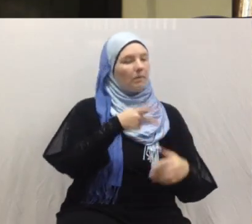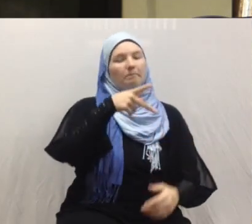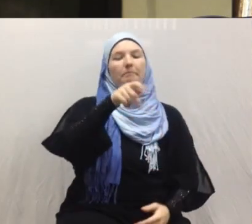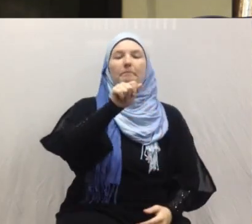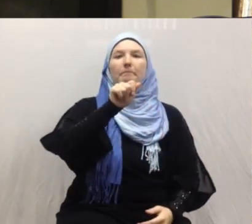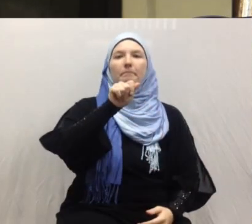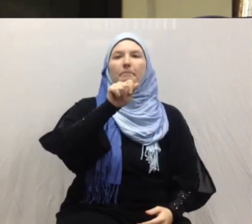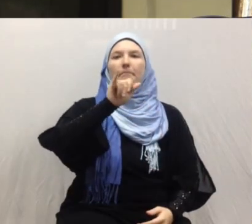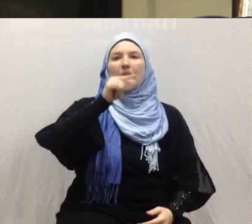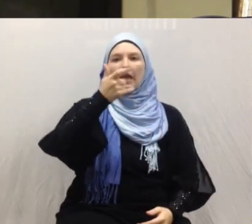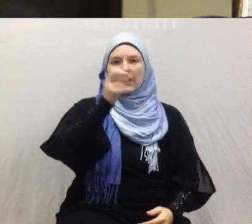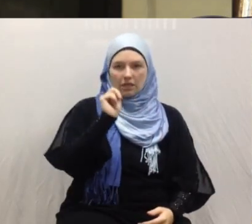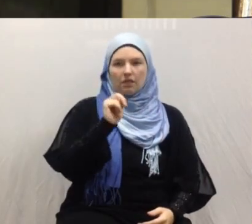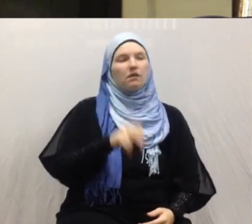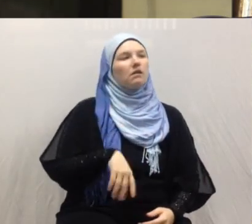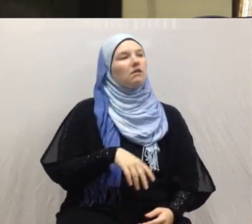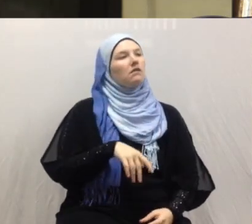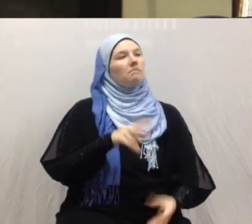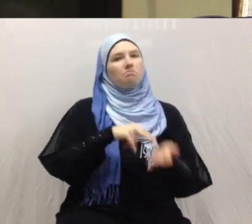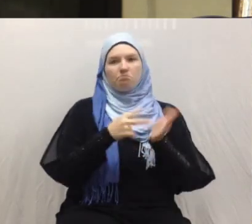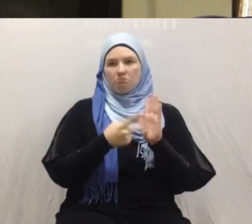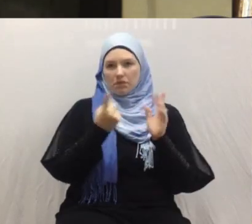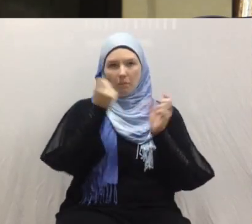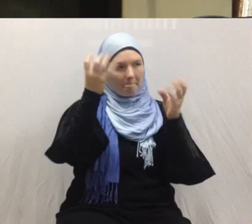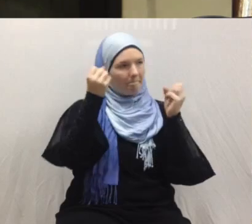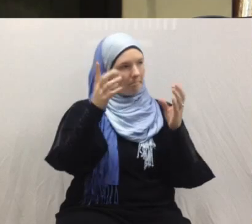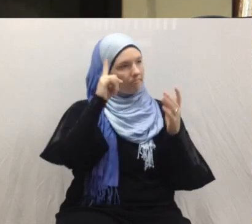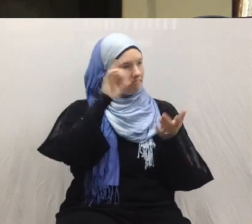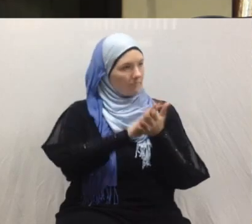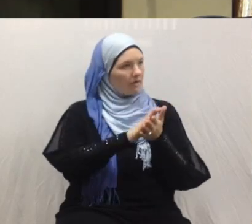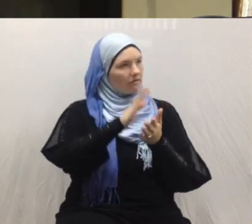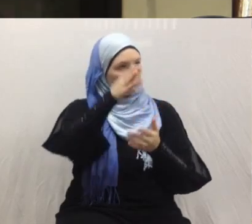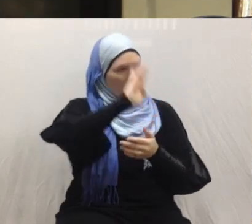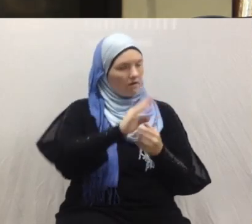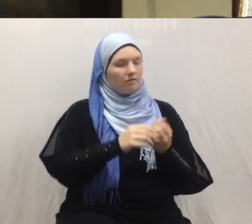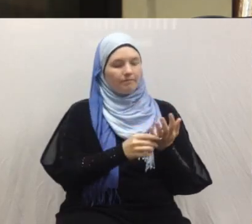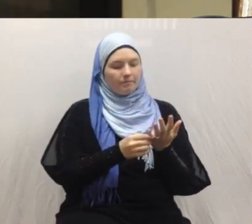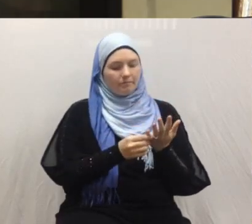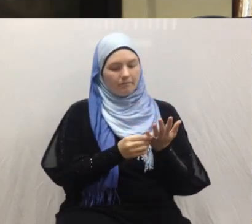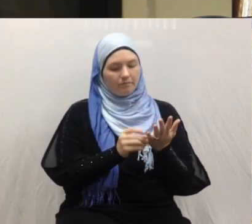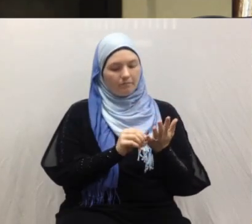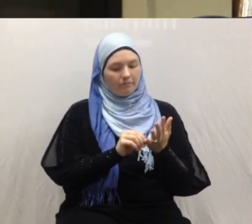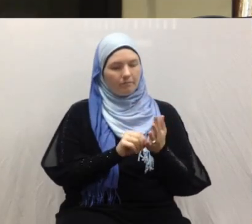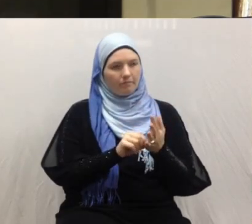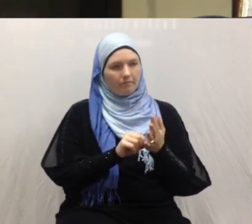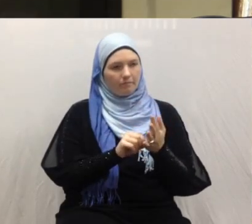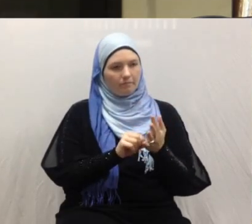a mushrik, has no right to give protection to anyone